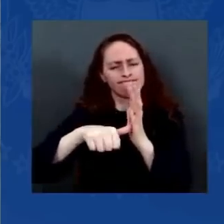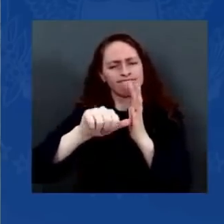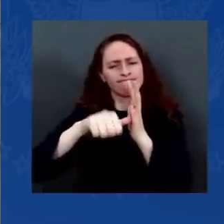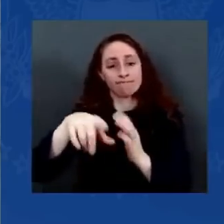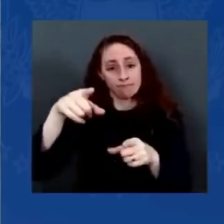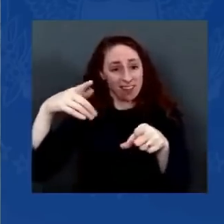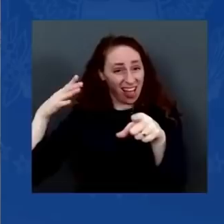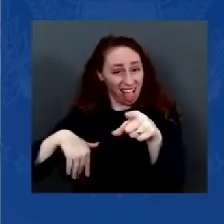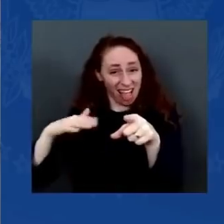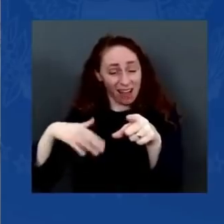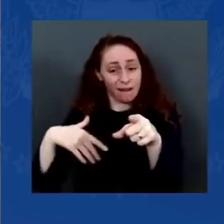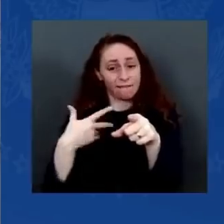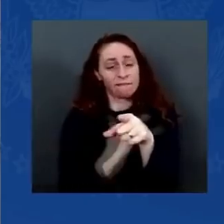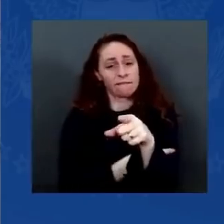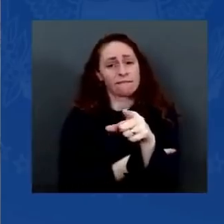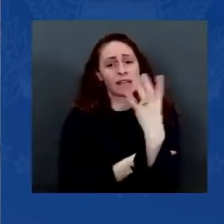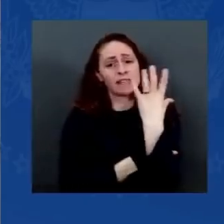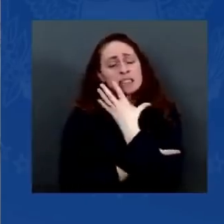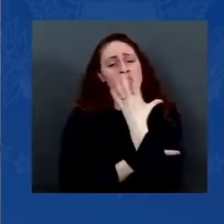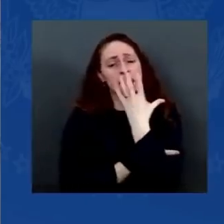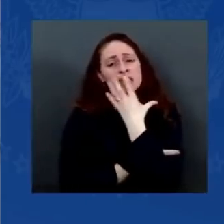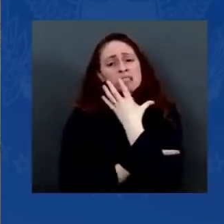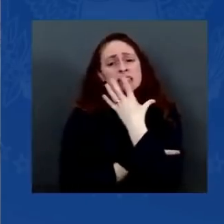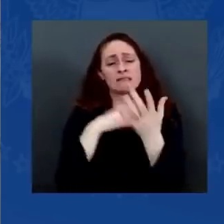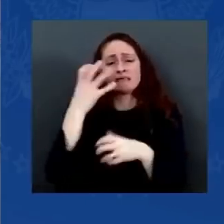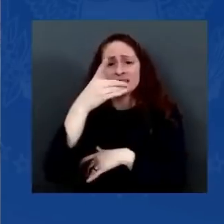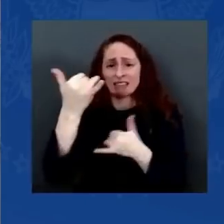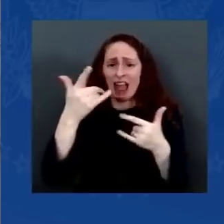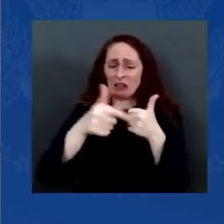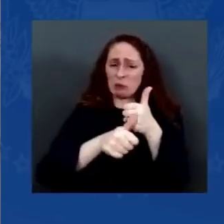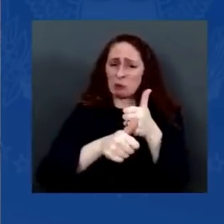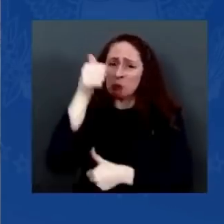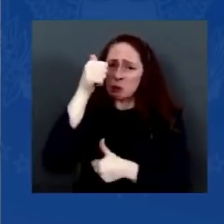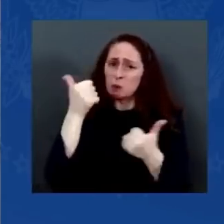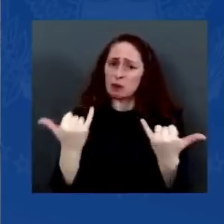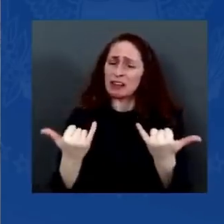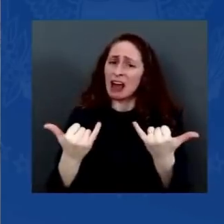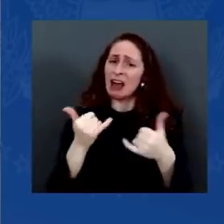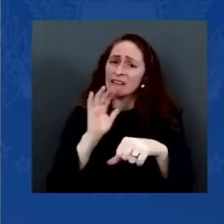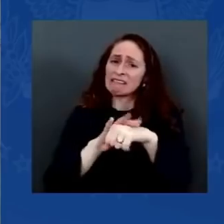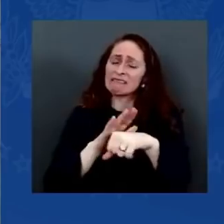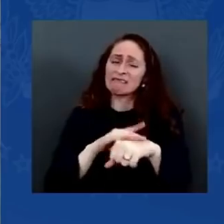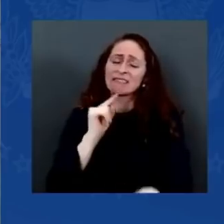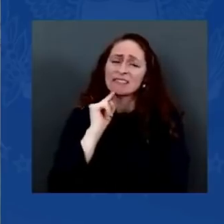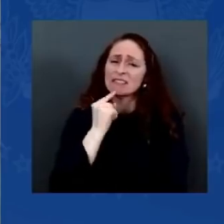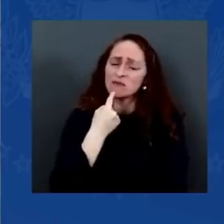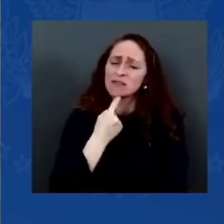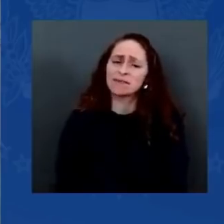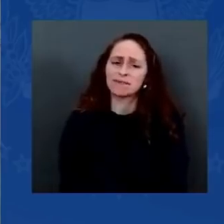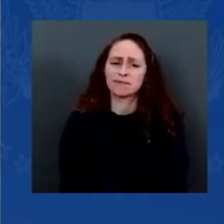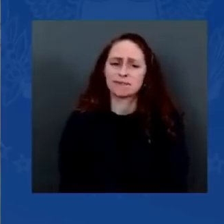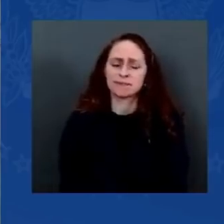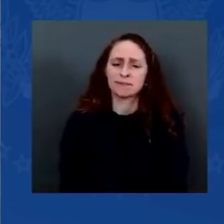community, America is one of the first countries to get the vaccine. And thanks to my administration and the hard work of Americans,